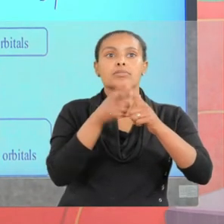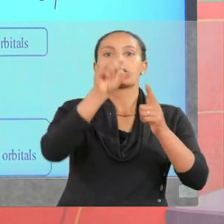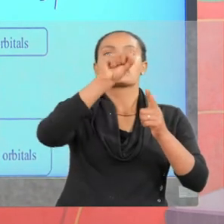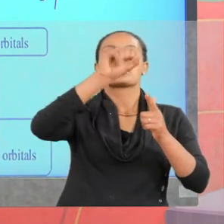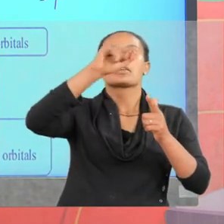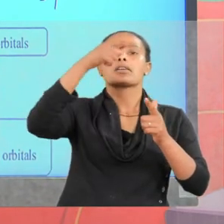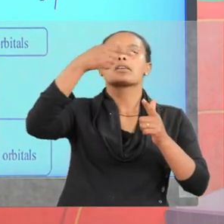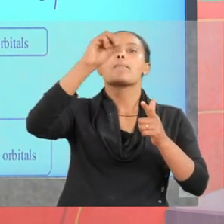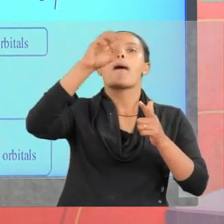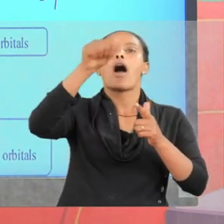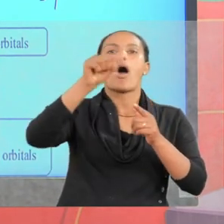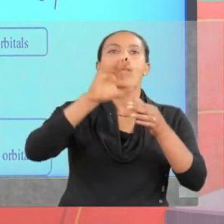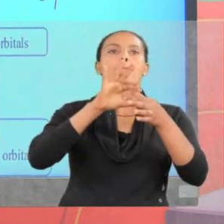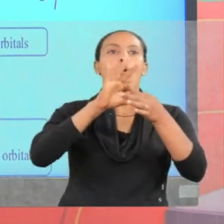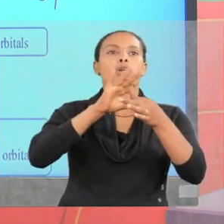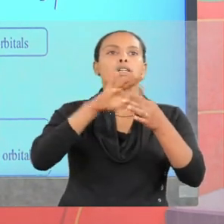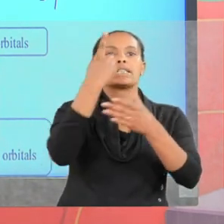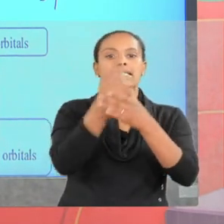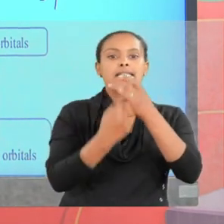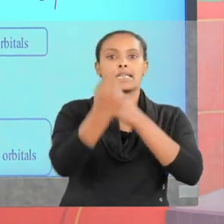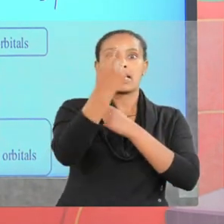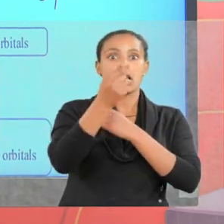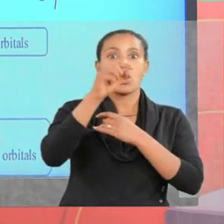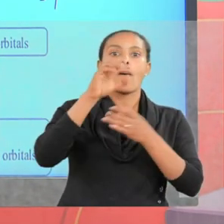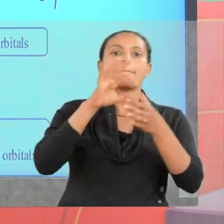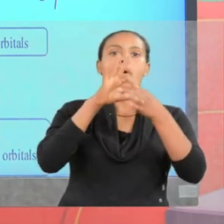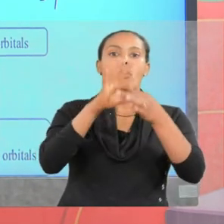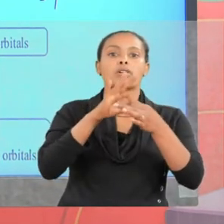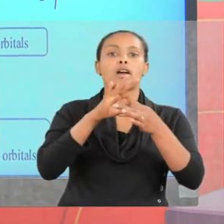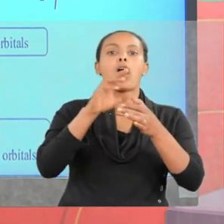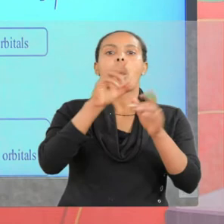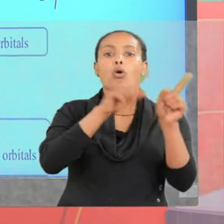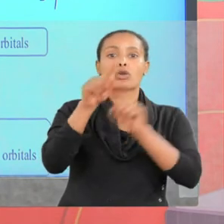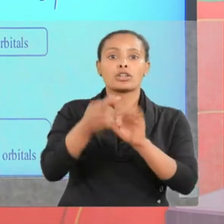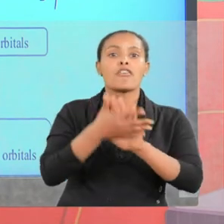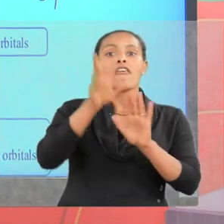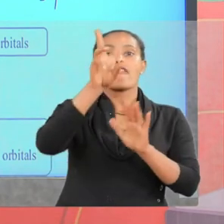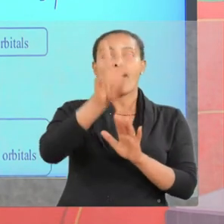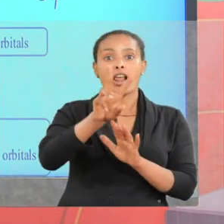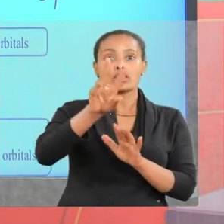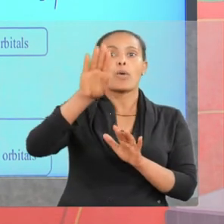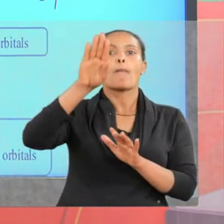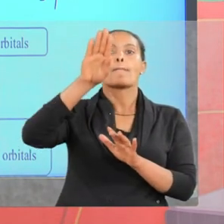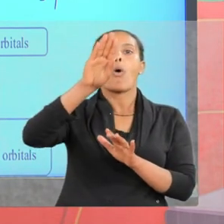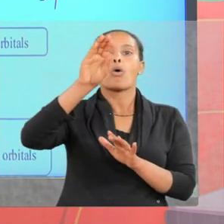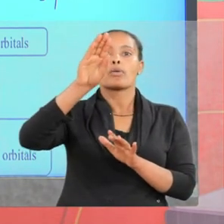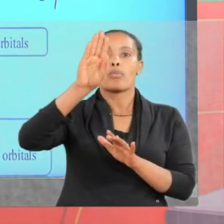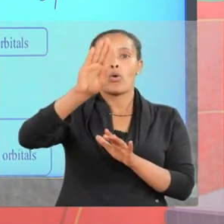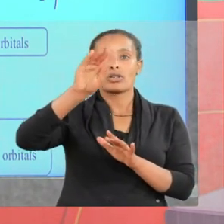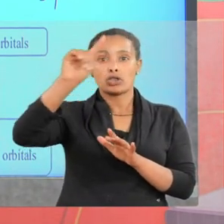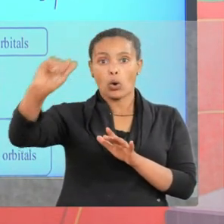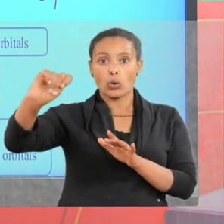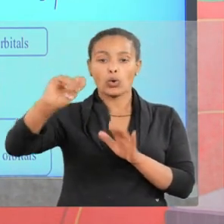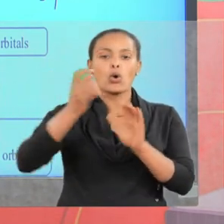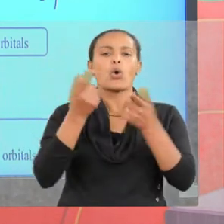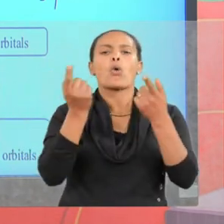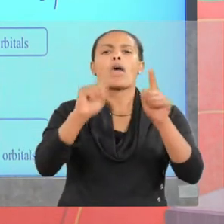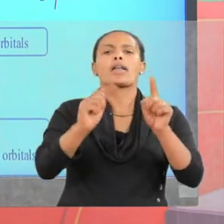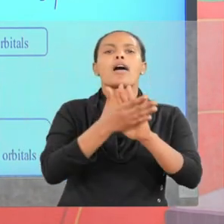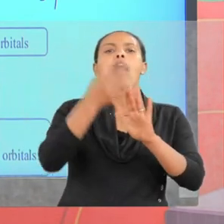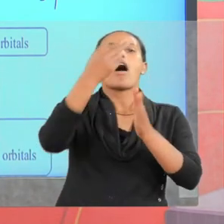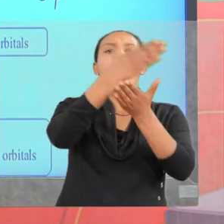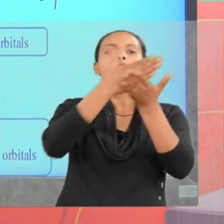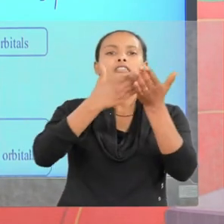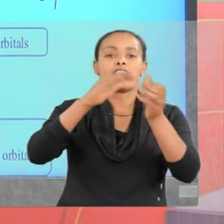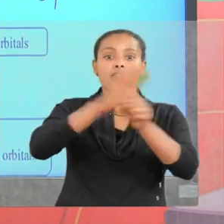sigma bond, single bond. Because according to valence bond theory, covalent bond is formed when